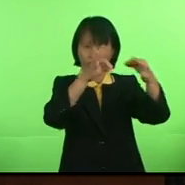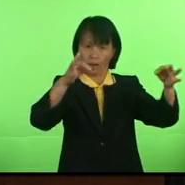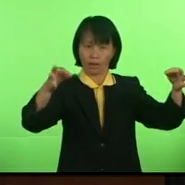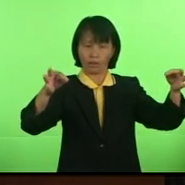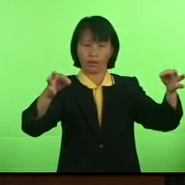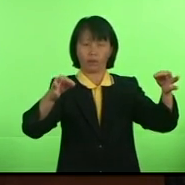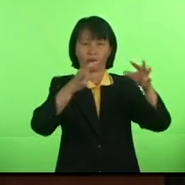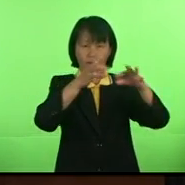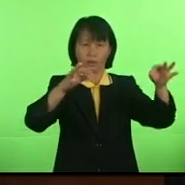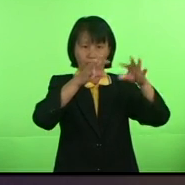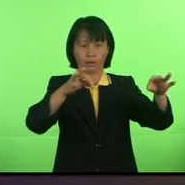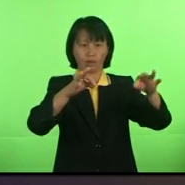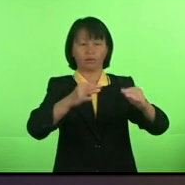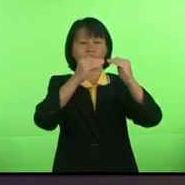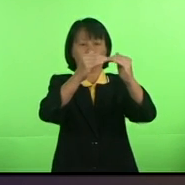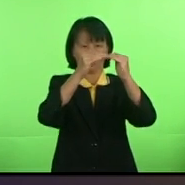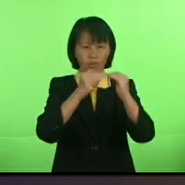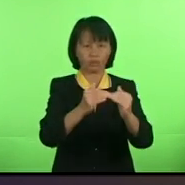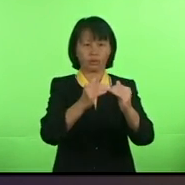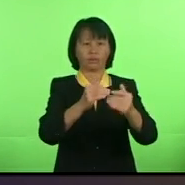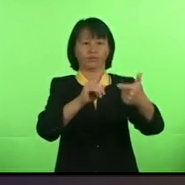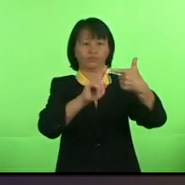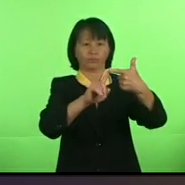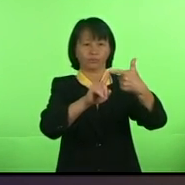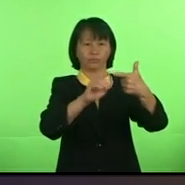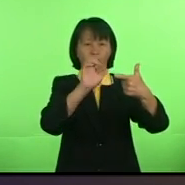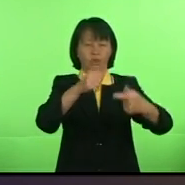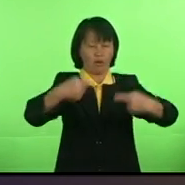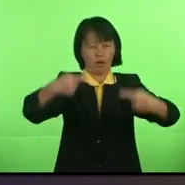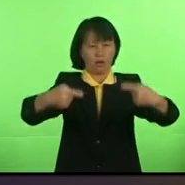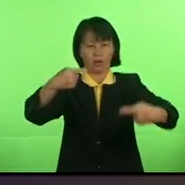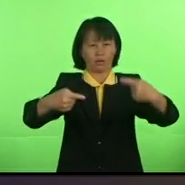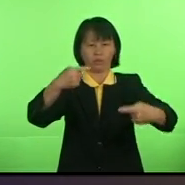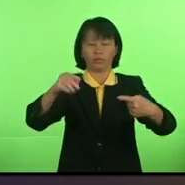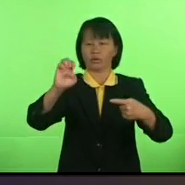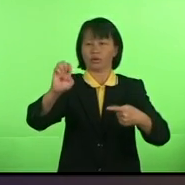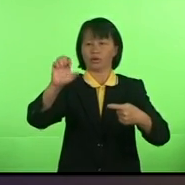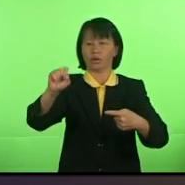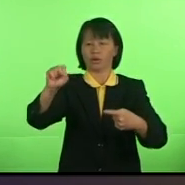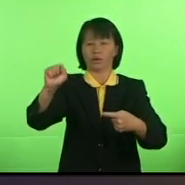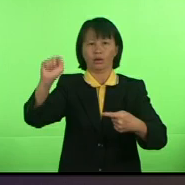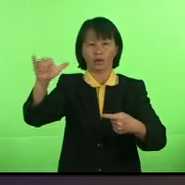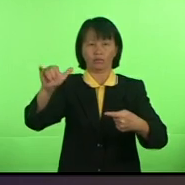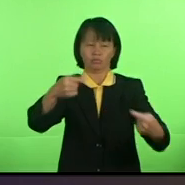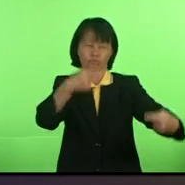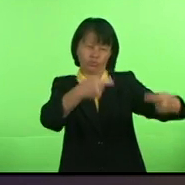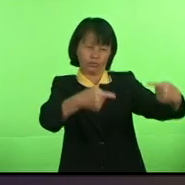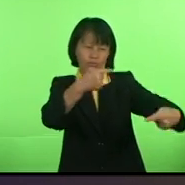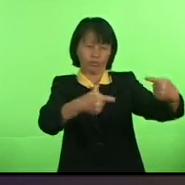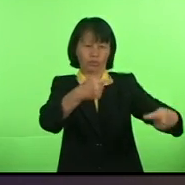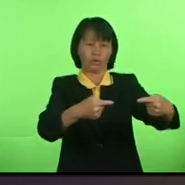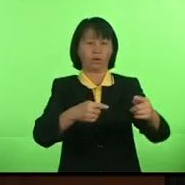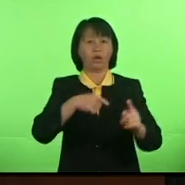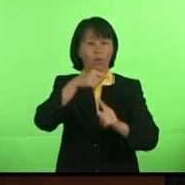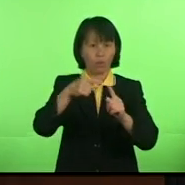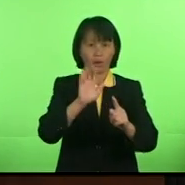Okay? The next one is called argumentation essay. Argue. When